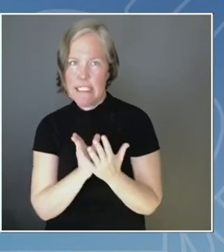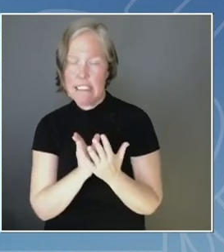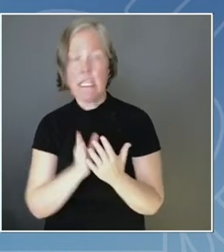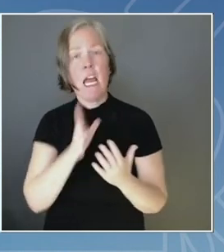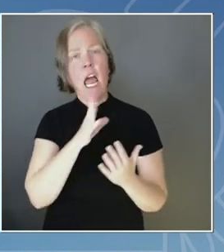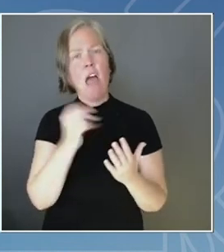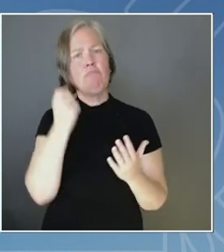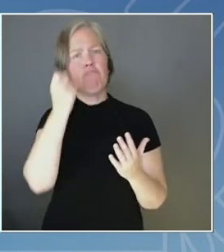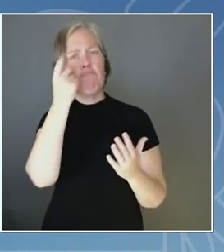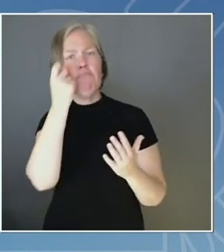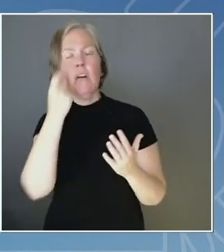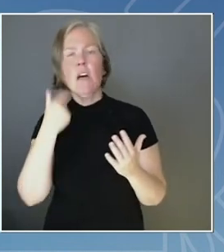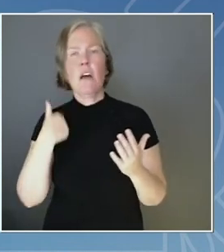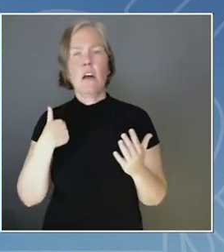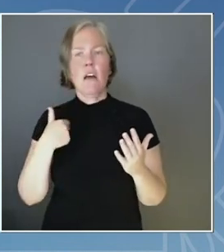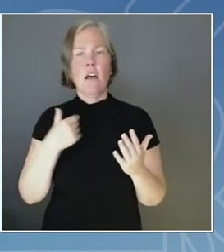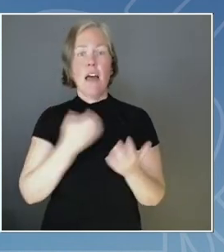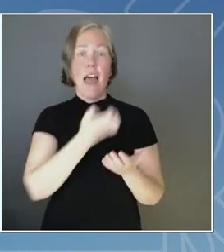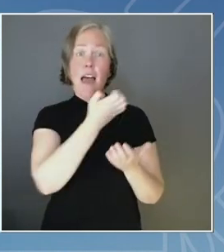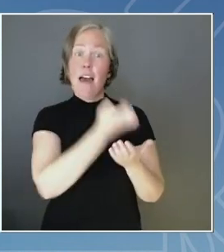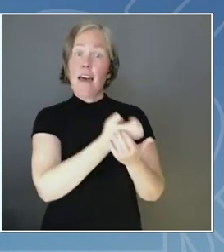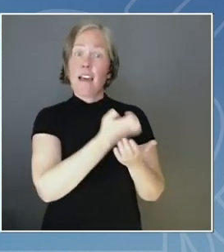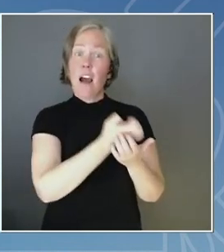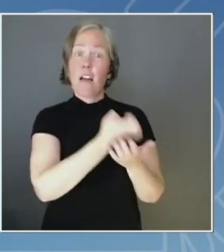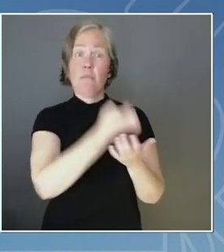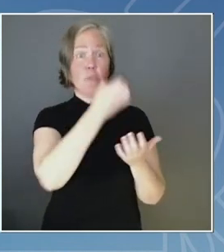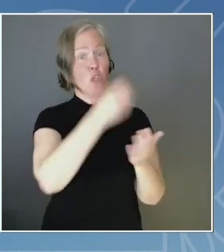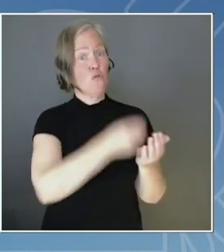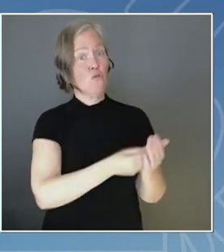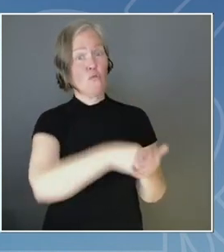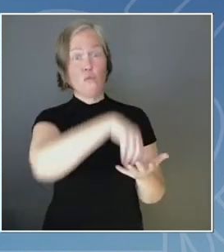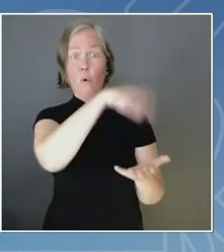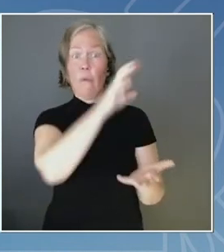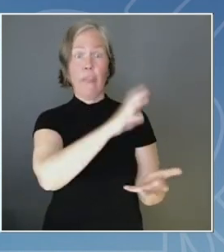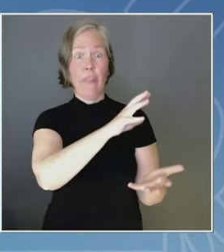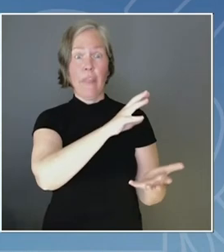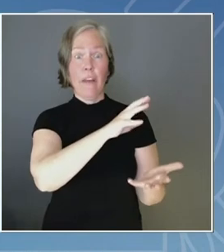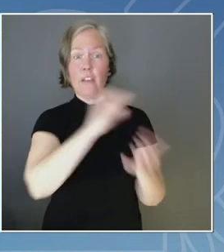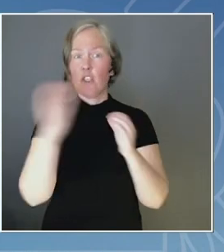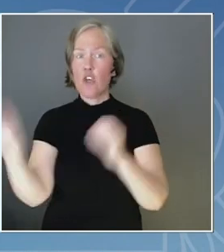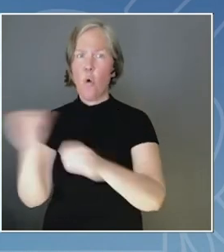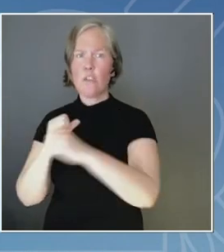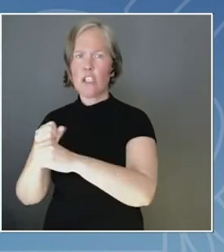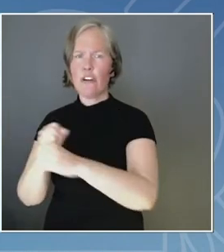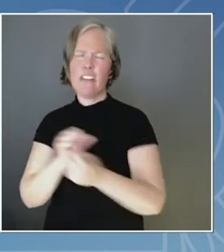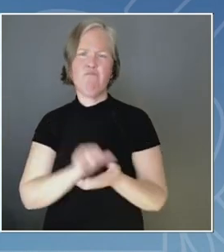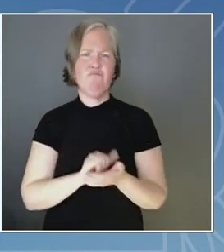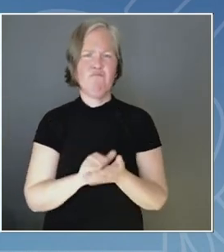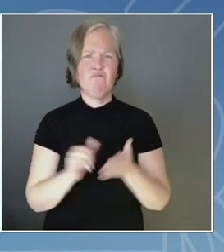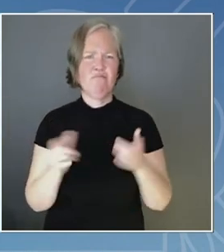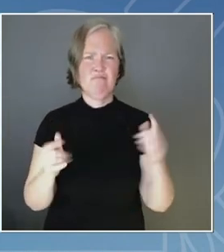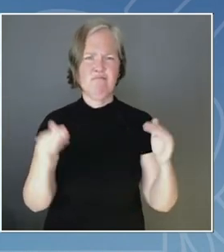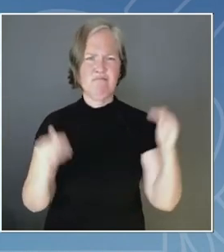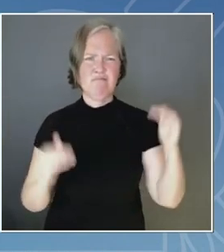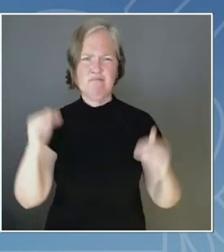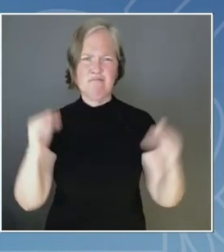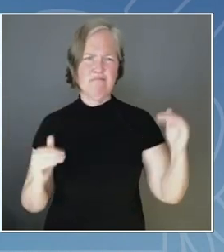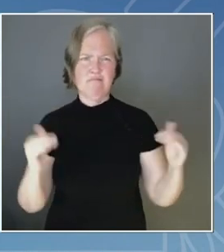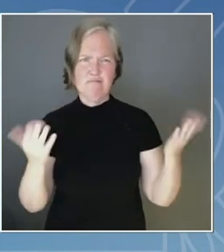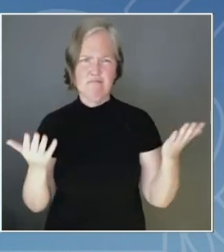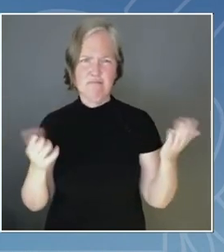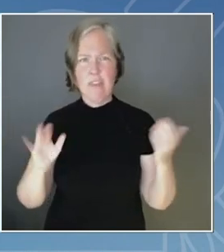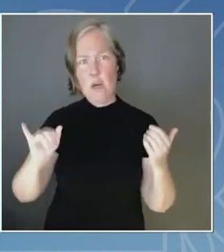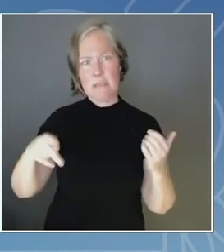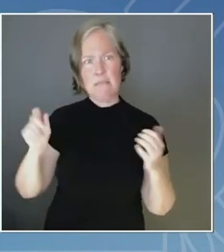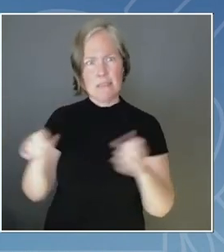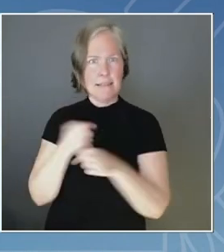can't have economic prosperity without security in a free and open Indo-Pacific. And